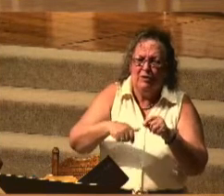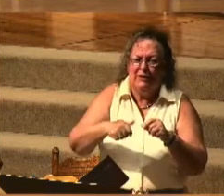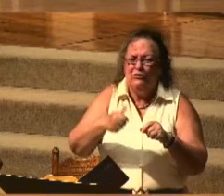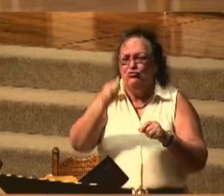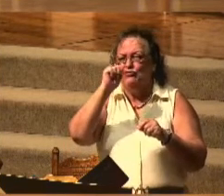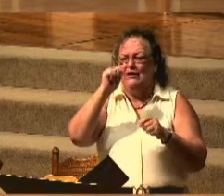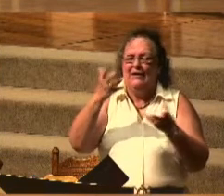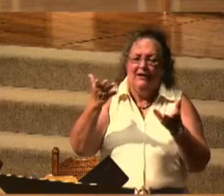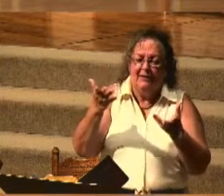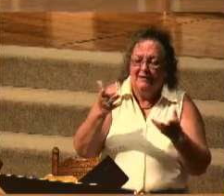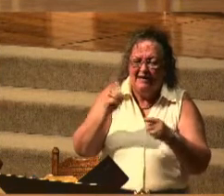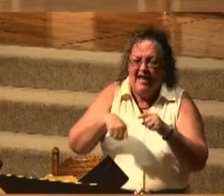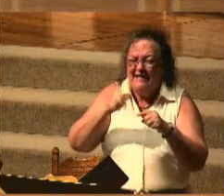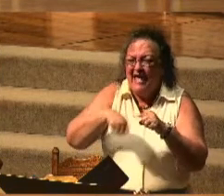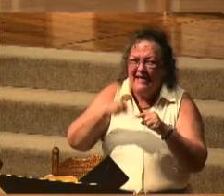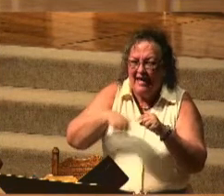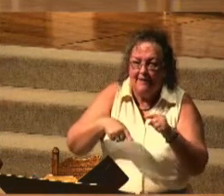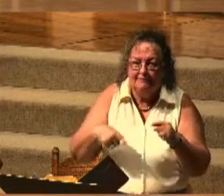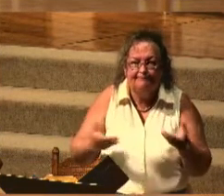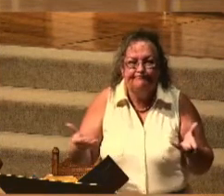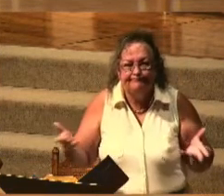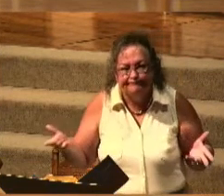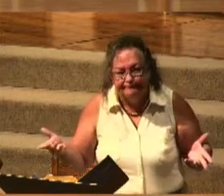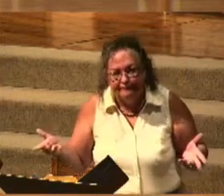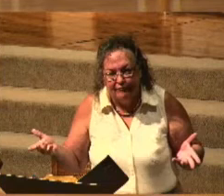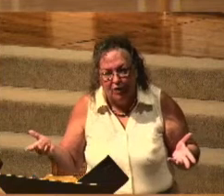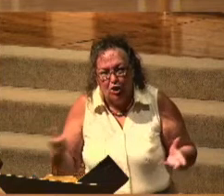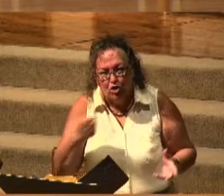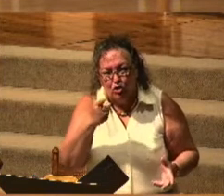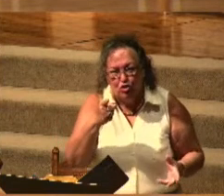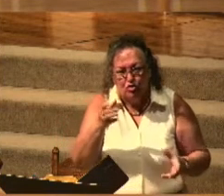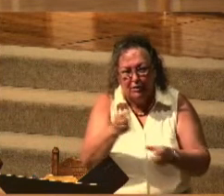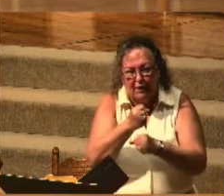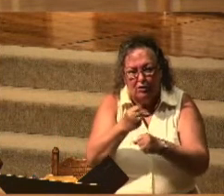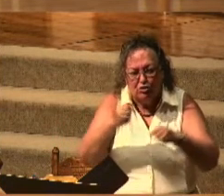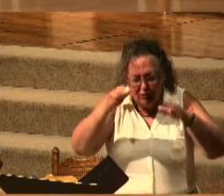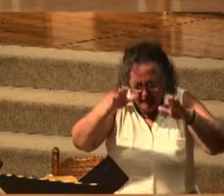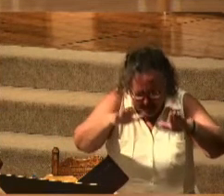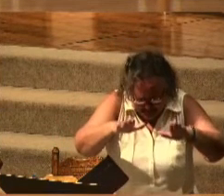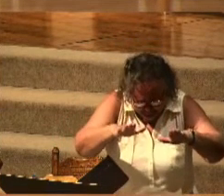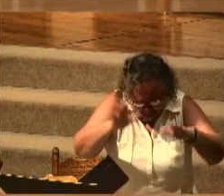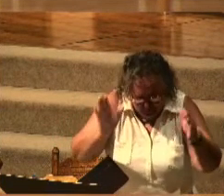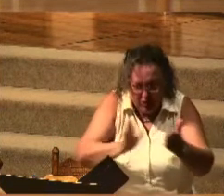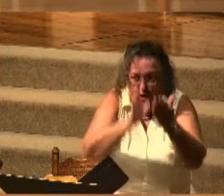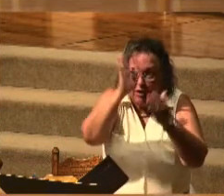do this." Hey, let me tell you something. You get down on your face before God